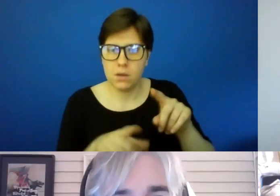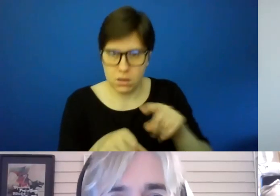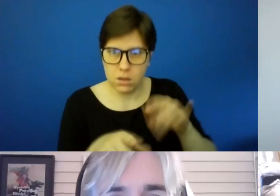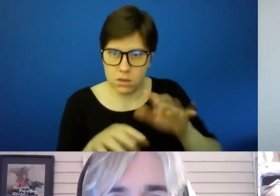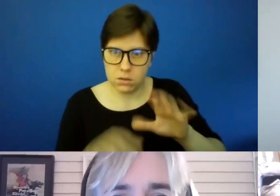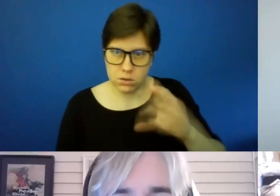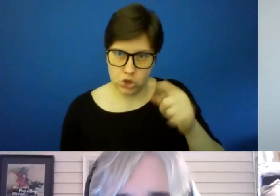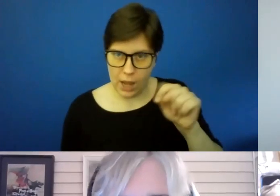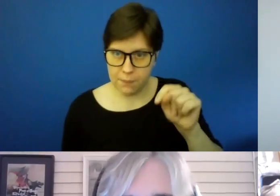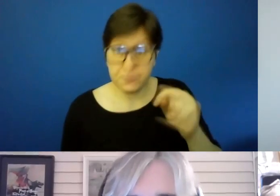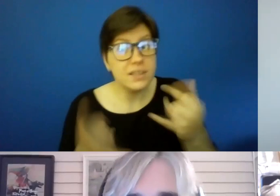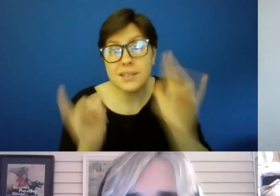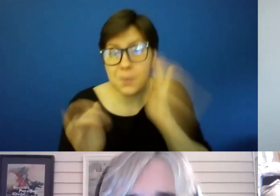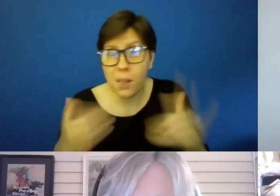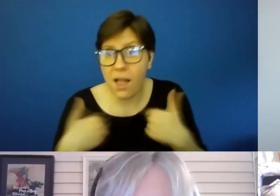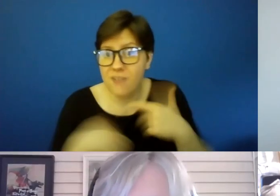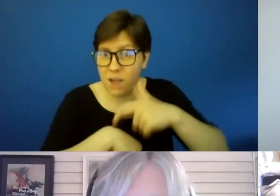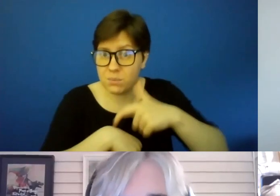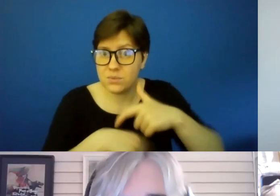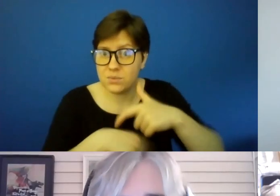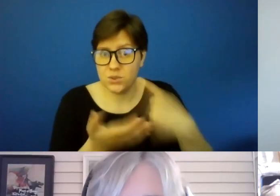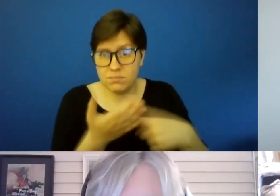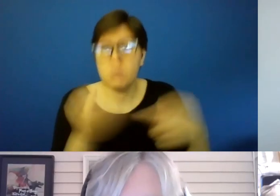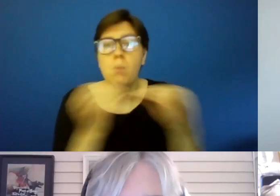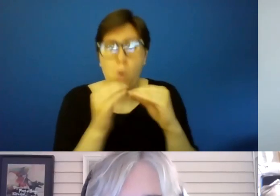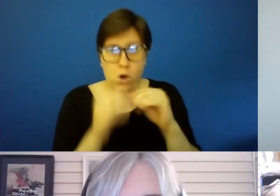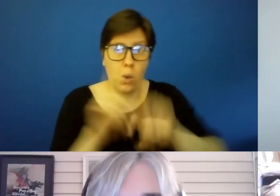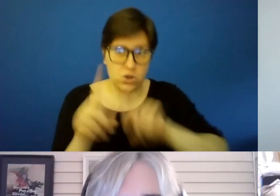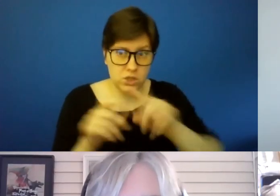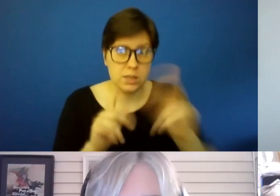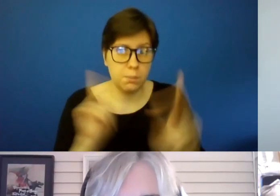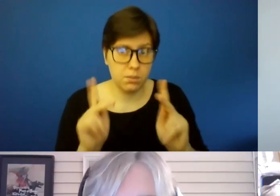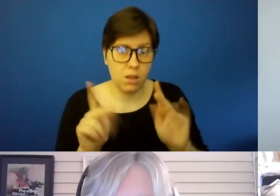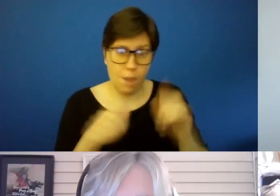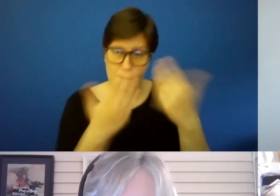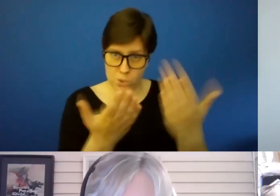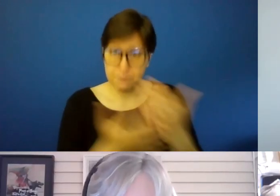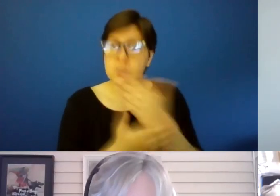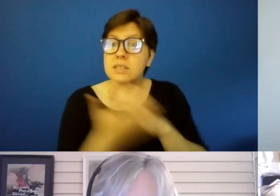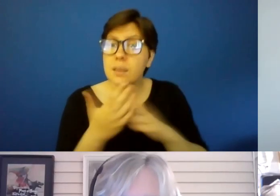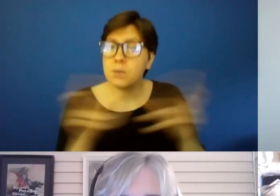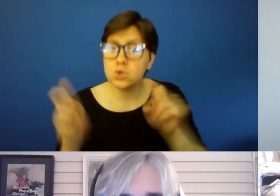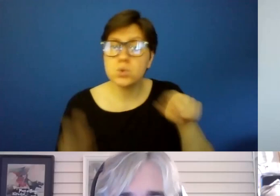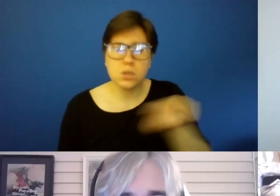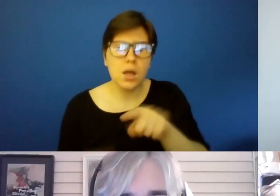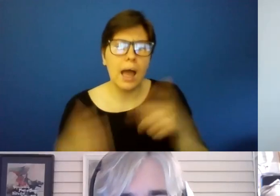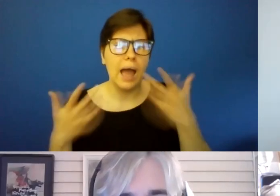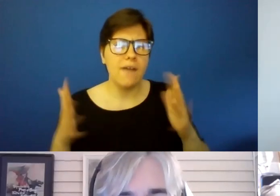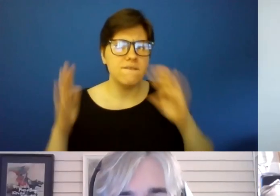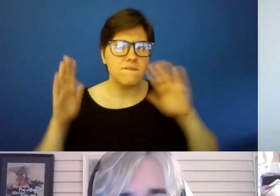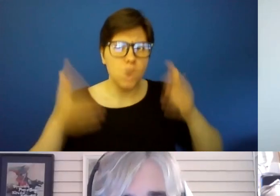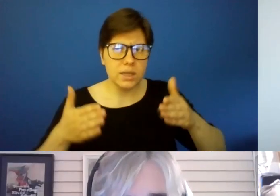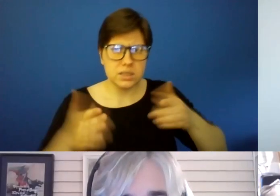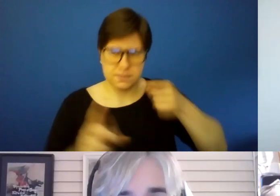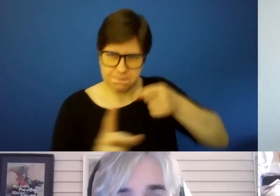have plenty of time to go through the questions that people are posing. And so some of these issues, you have been focusing very much on